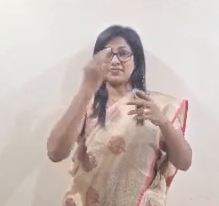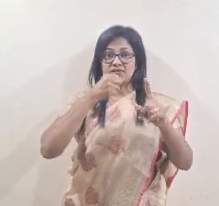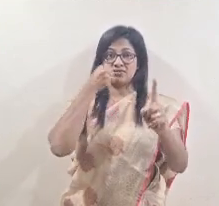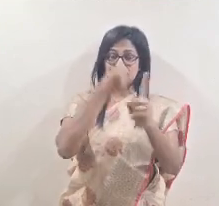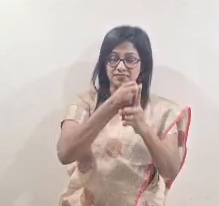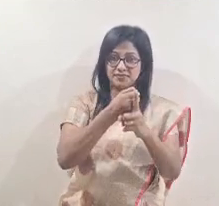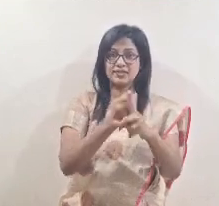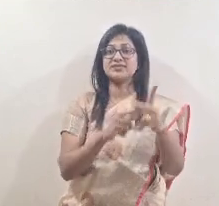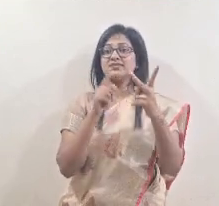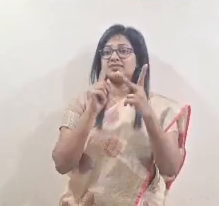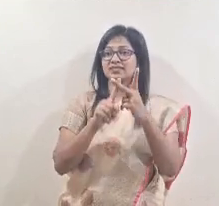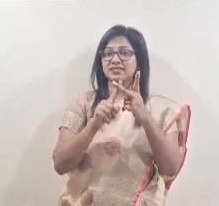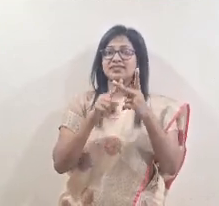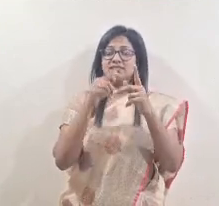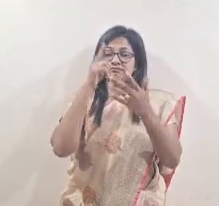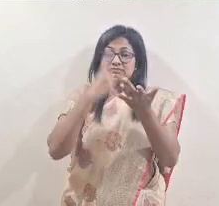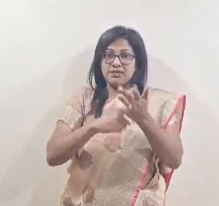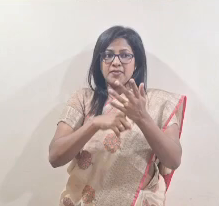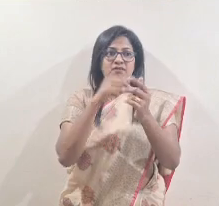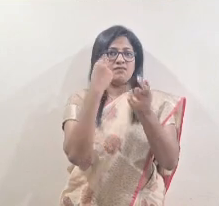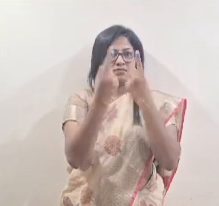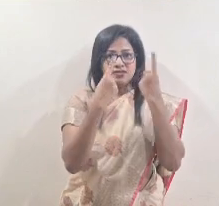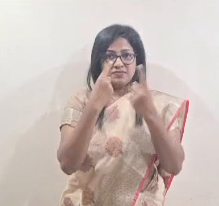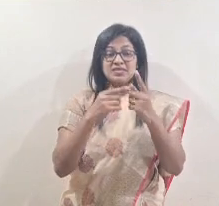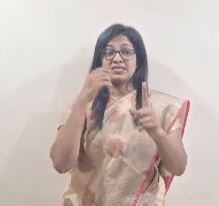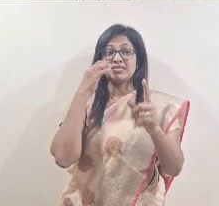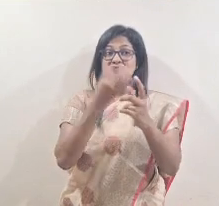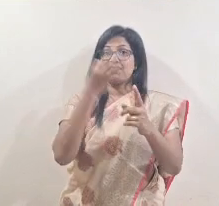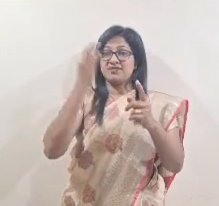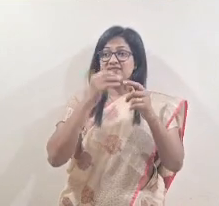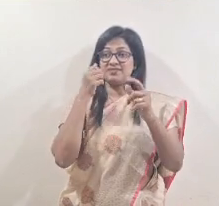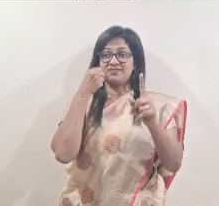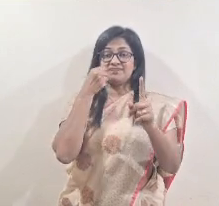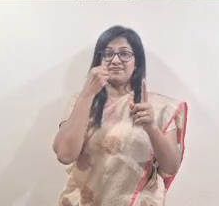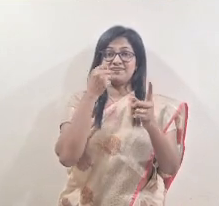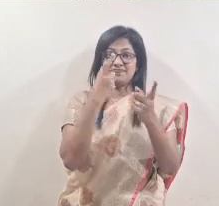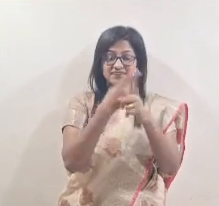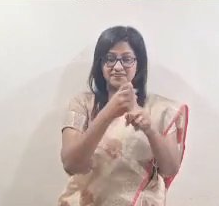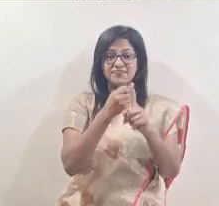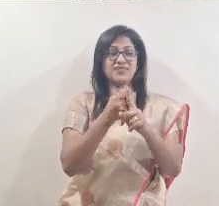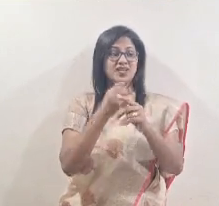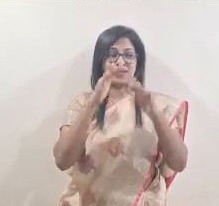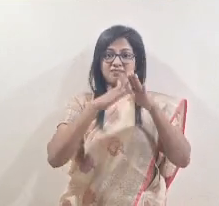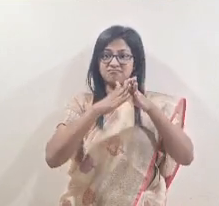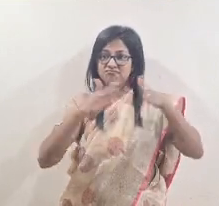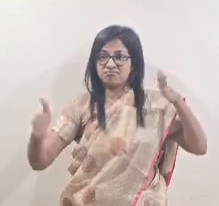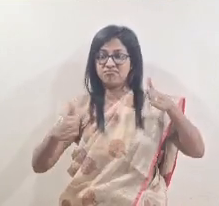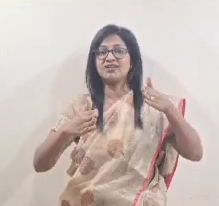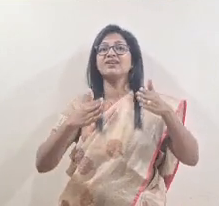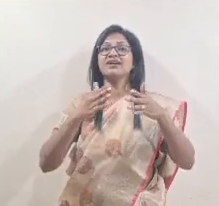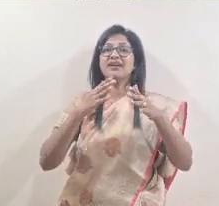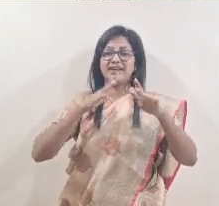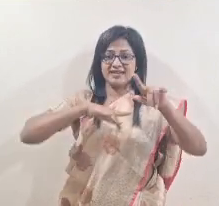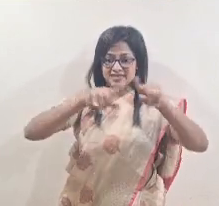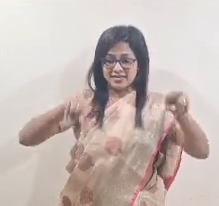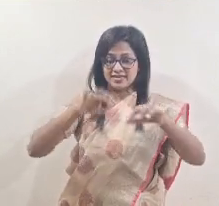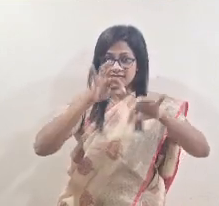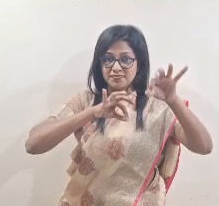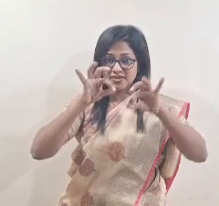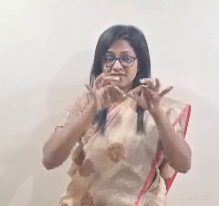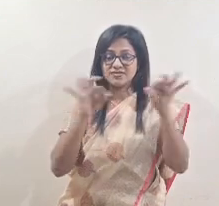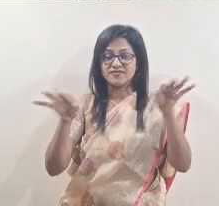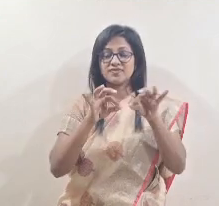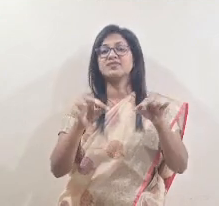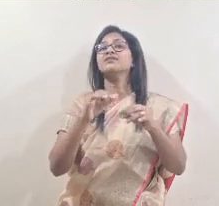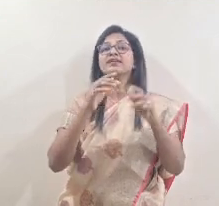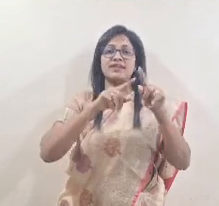impact and second was demand assessment. In spatial impact, I did the buffer analysis, catchment area identification, and land use analysis.